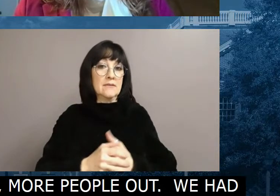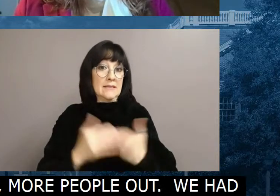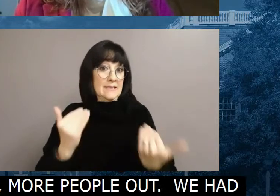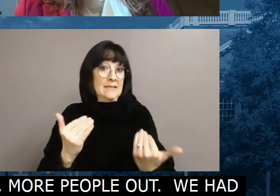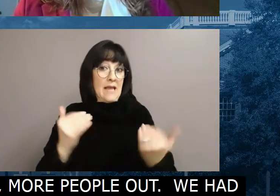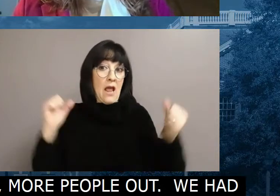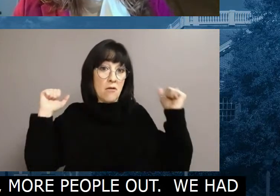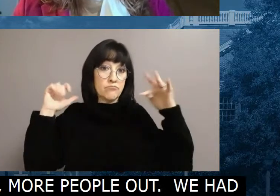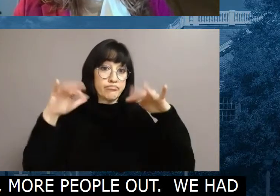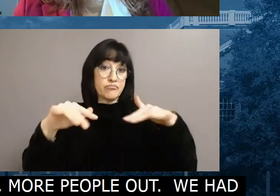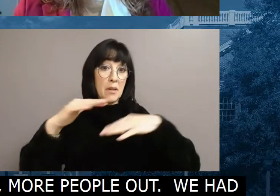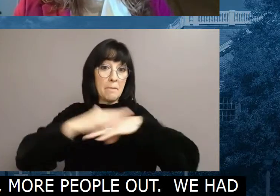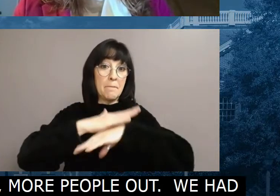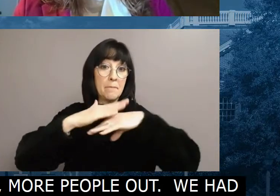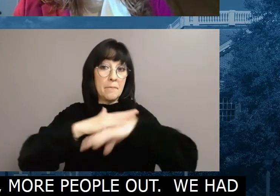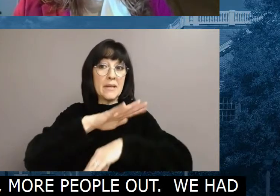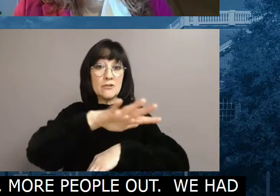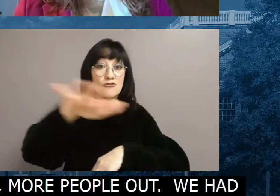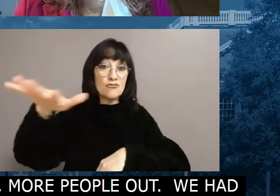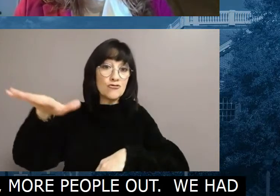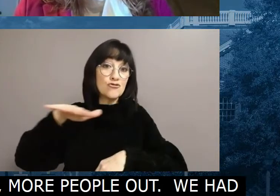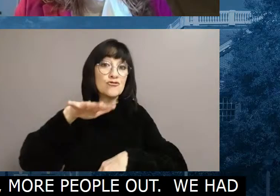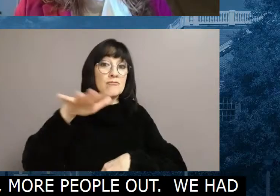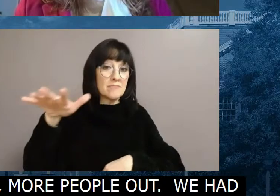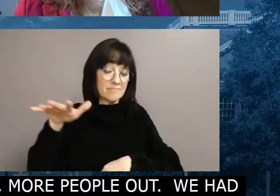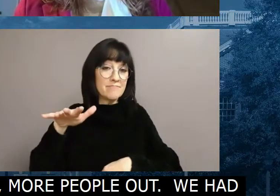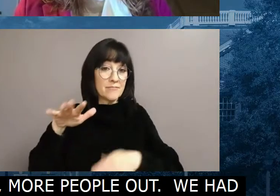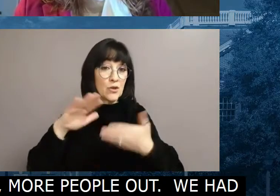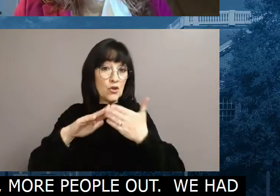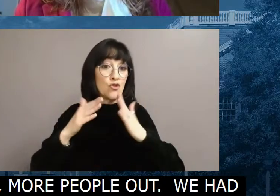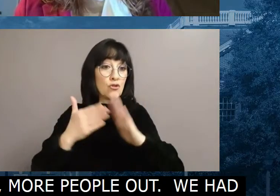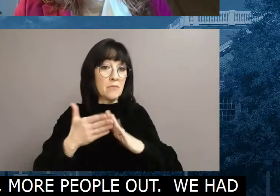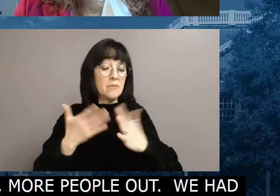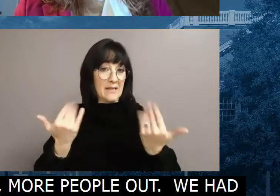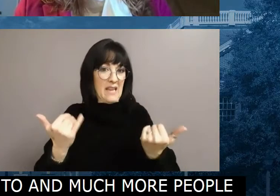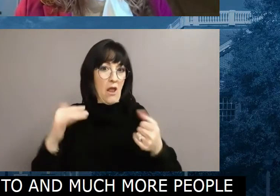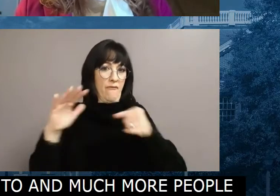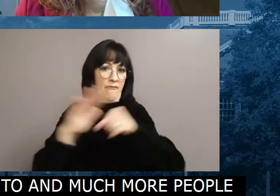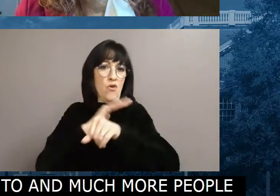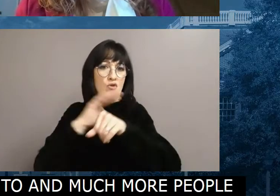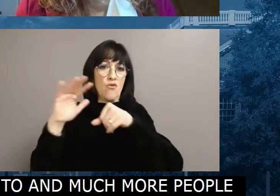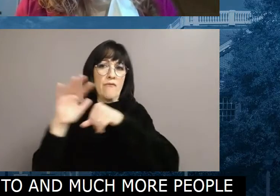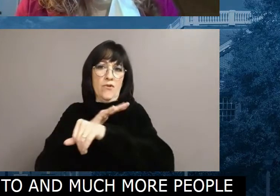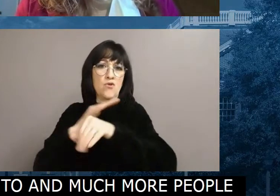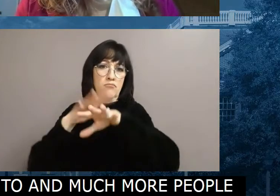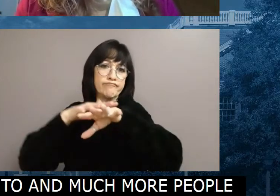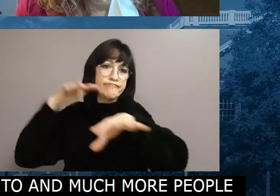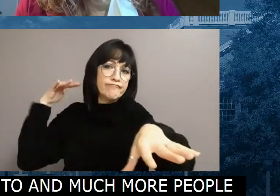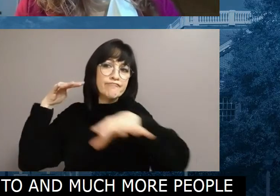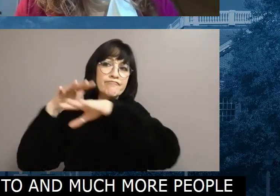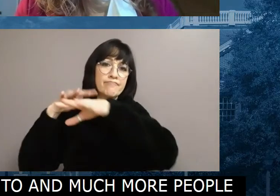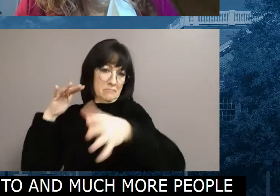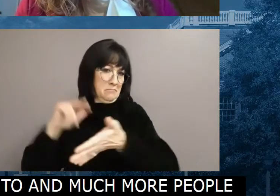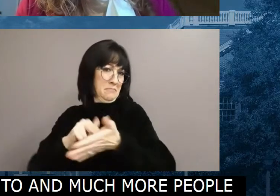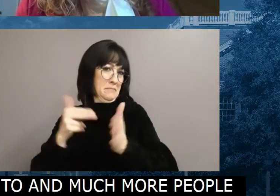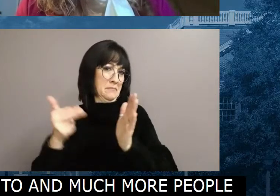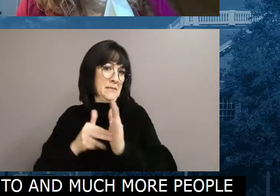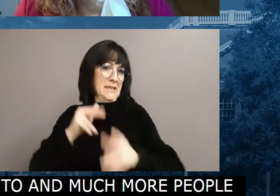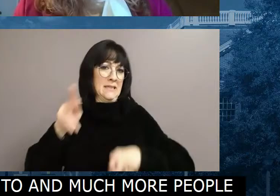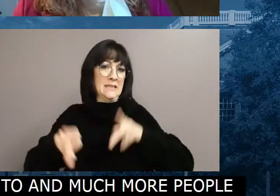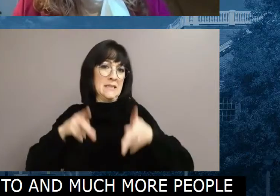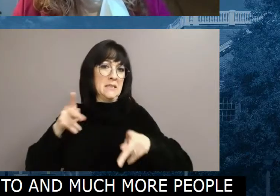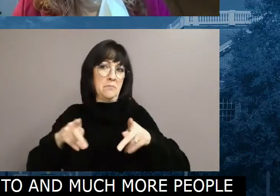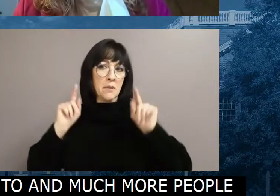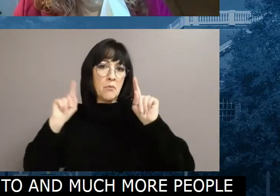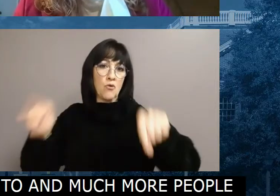resort communities, up and around and circulating. And the risk involved in there, particularly if folks aren't wearing their